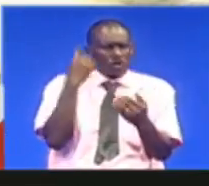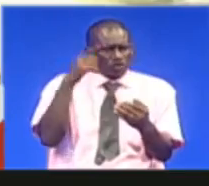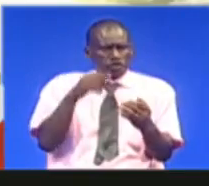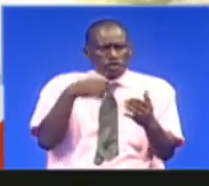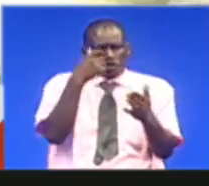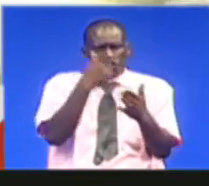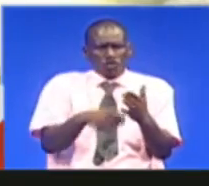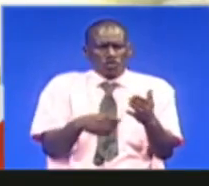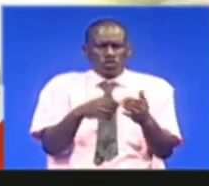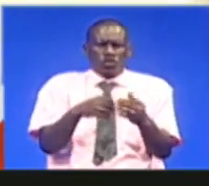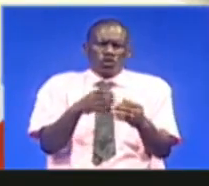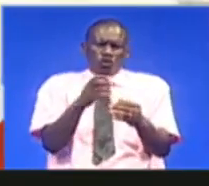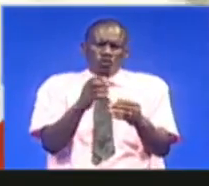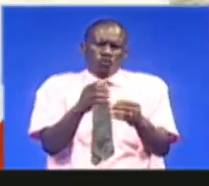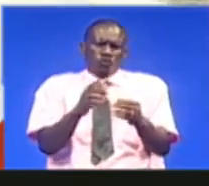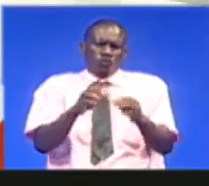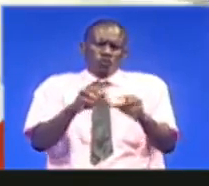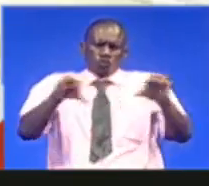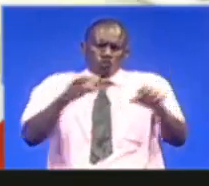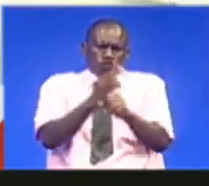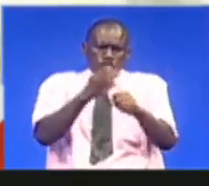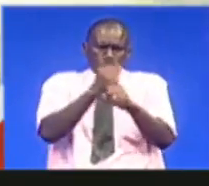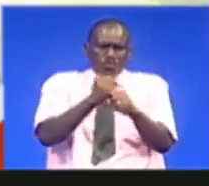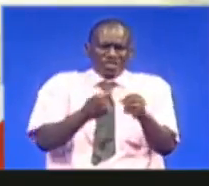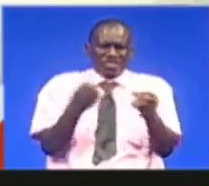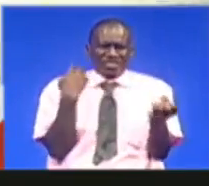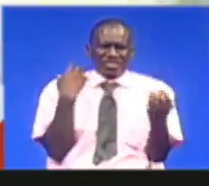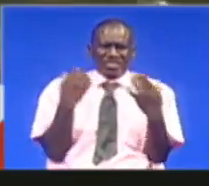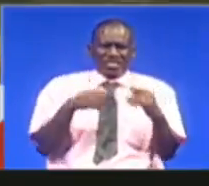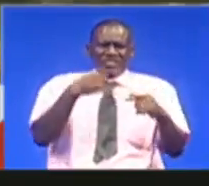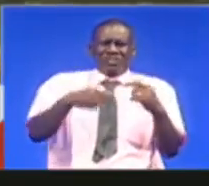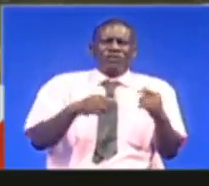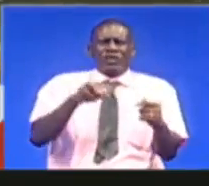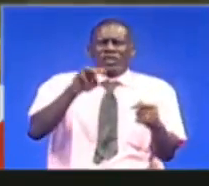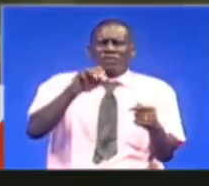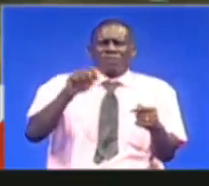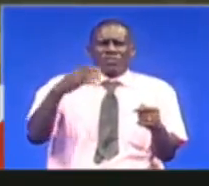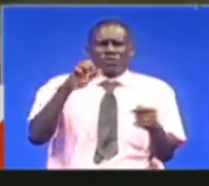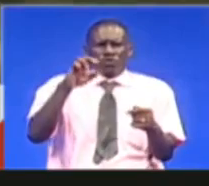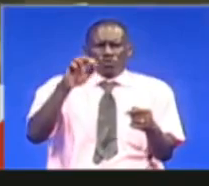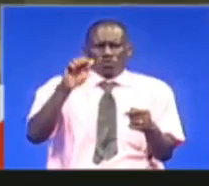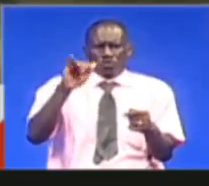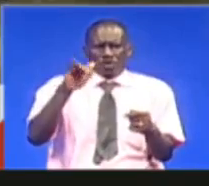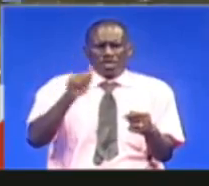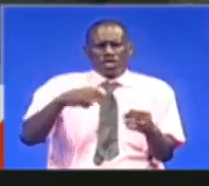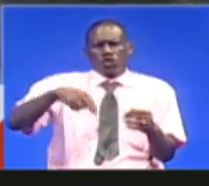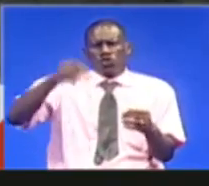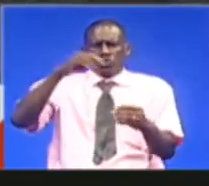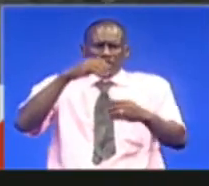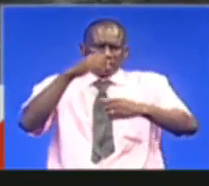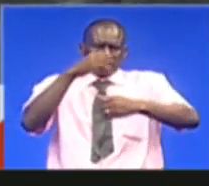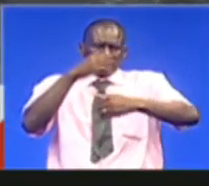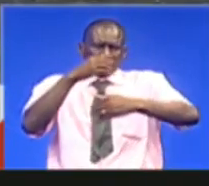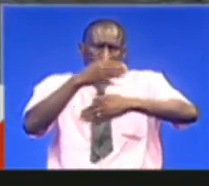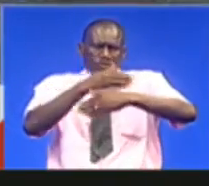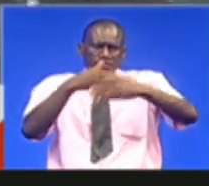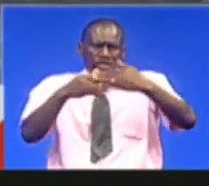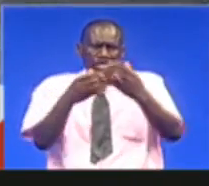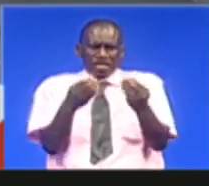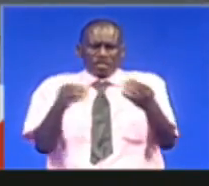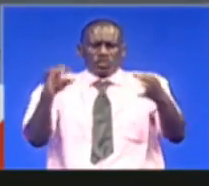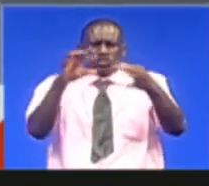used in processing the tea. The factory, which is situated in Madioya North along River Madioya, is under construction and is a joint program